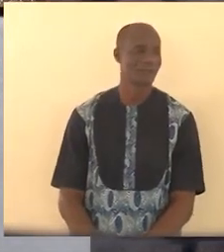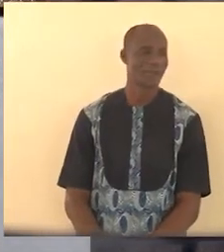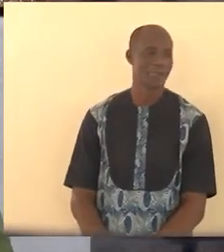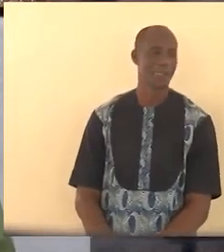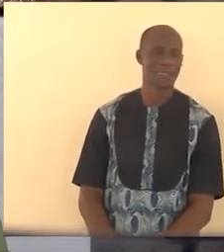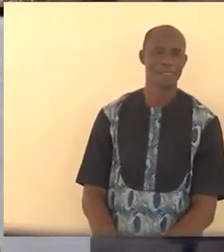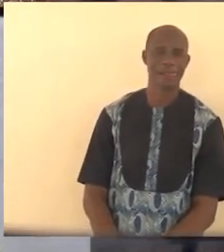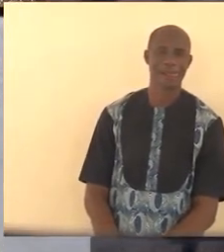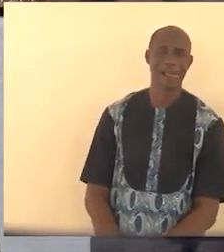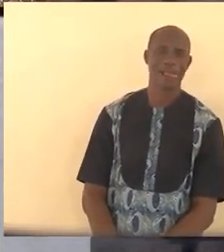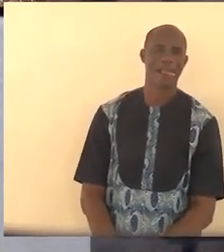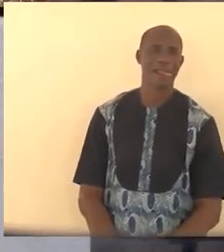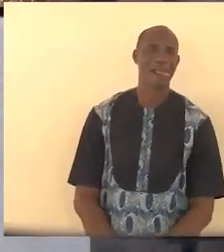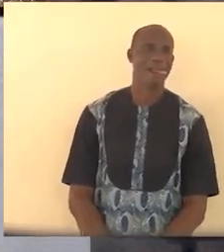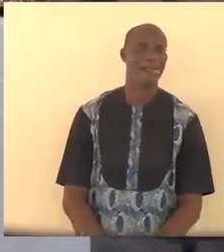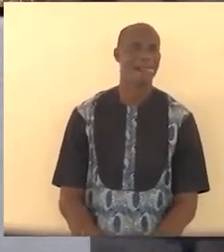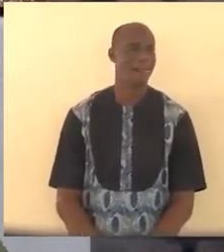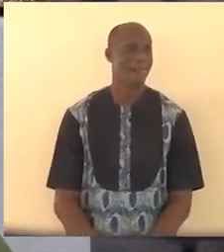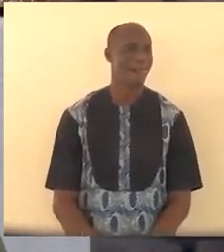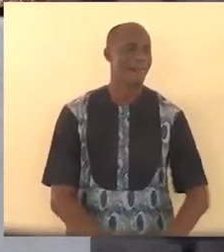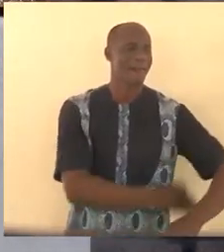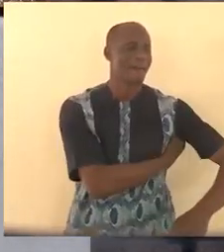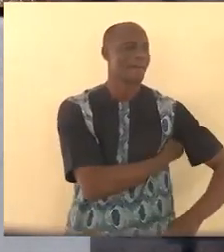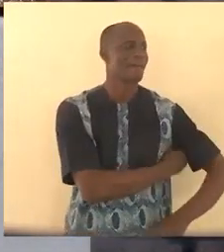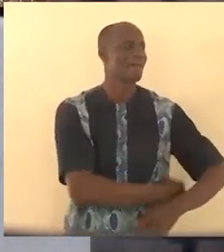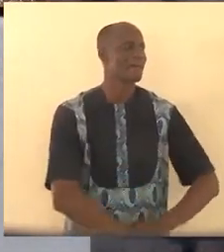this cheap, some of them are bent down the way I'm looking at it.